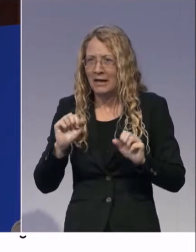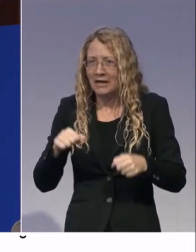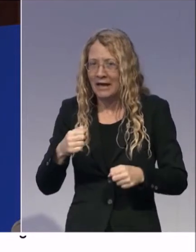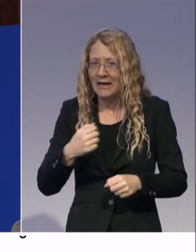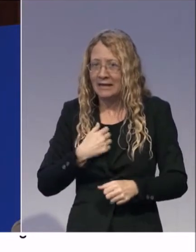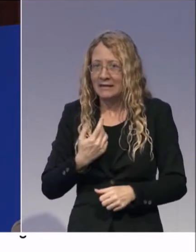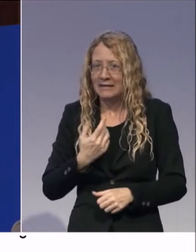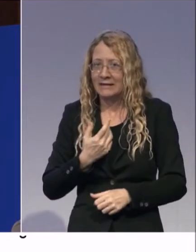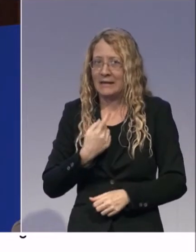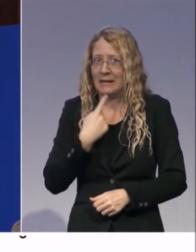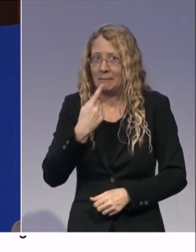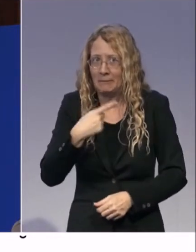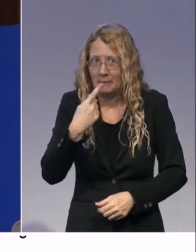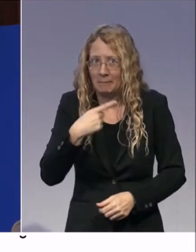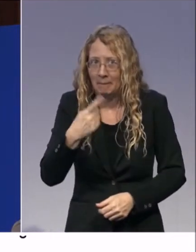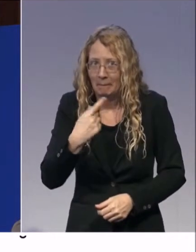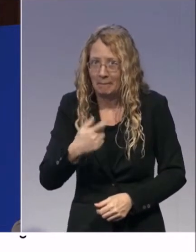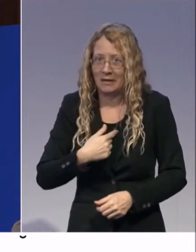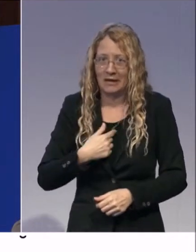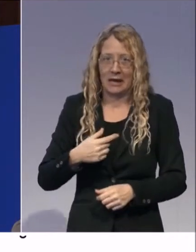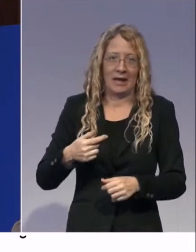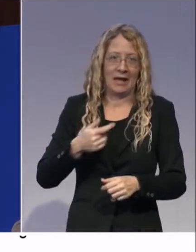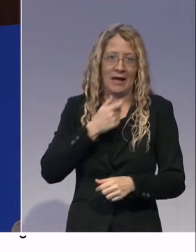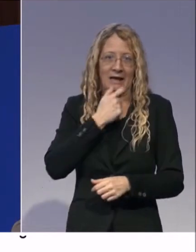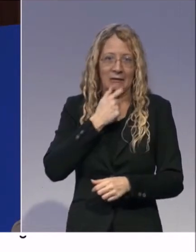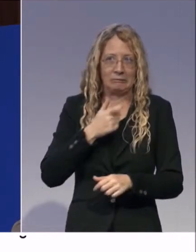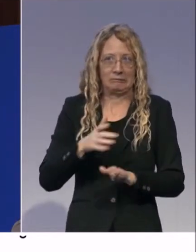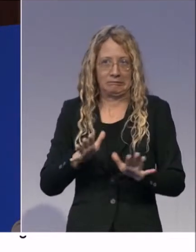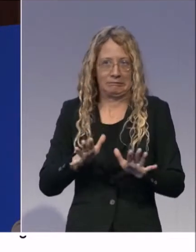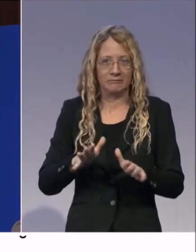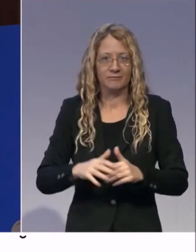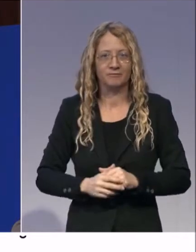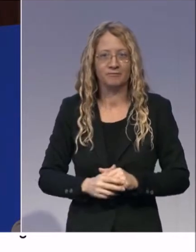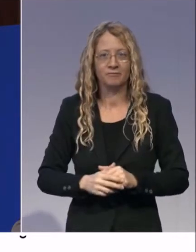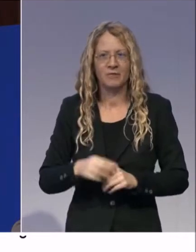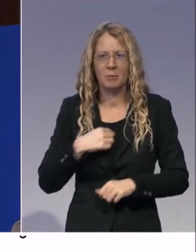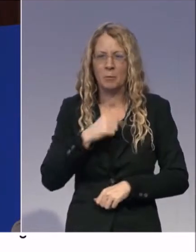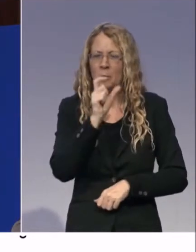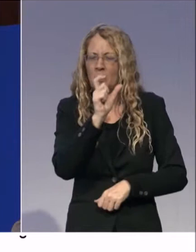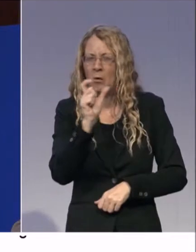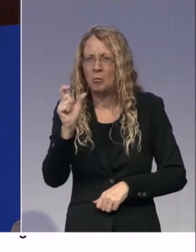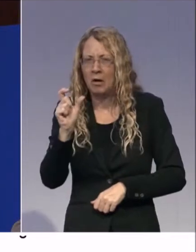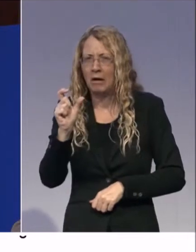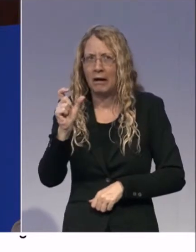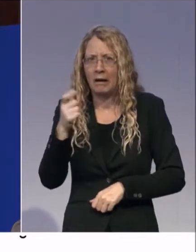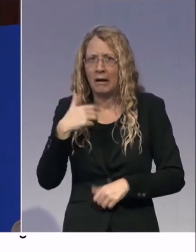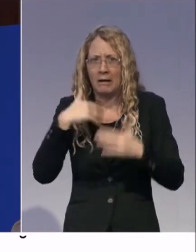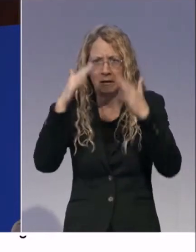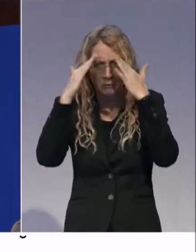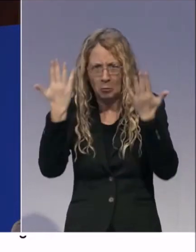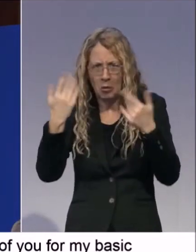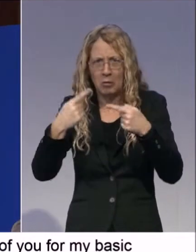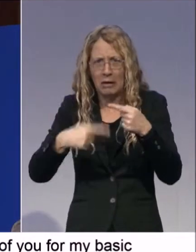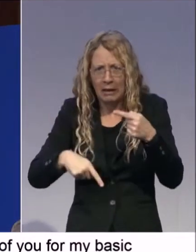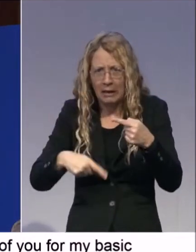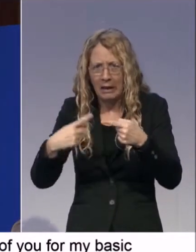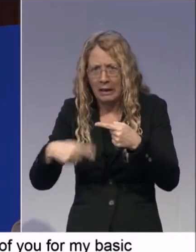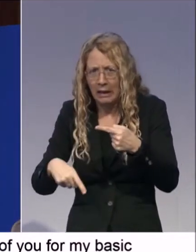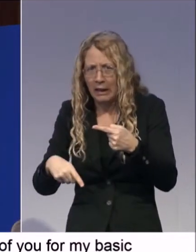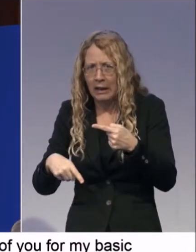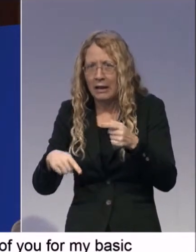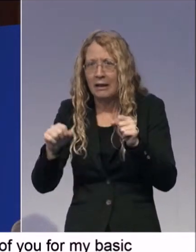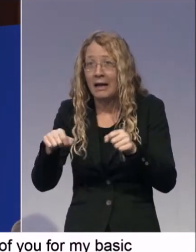Israelis in the audience, so if I forget a word, I will try it in Hebrew and you tell it back, and it would be all right.